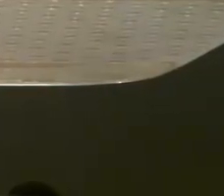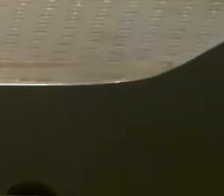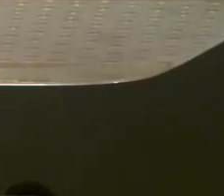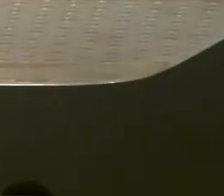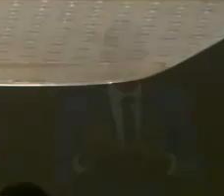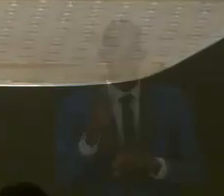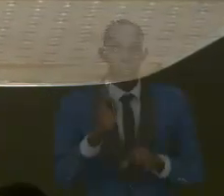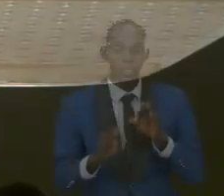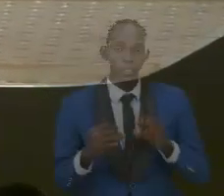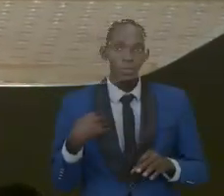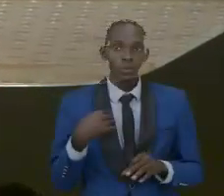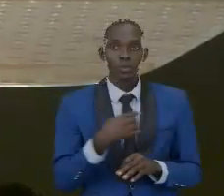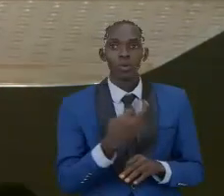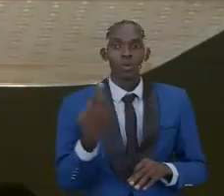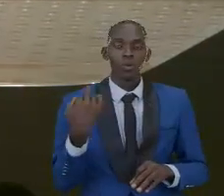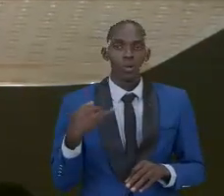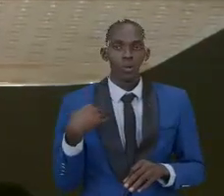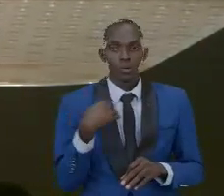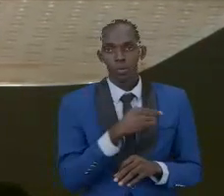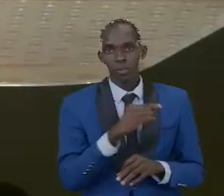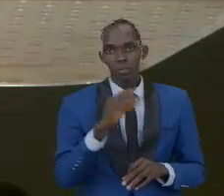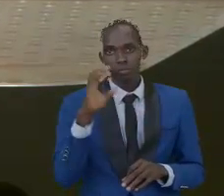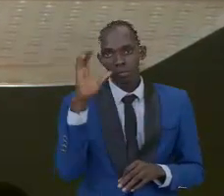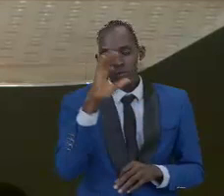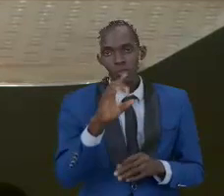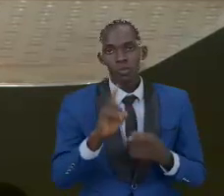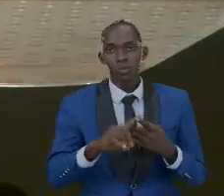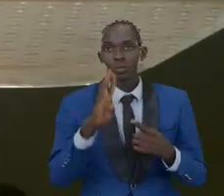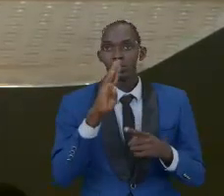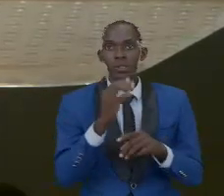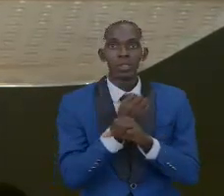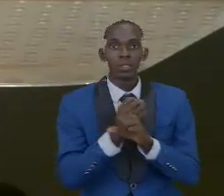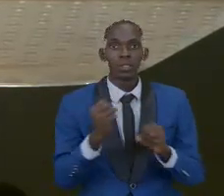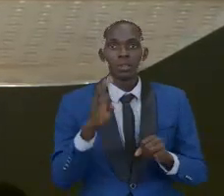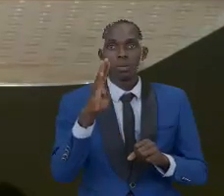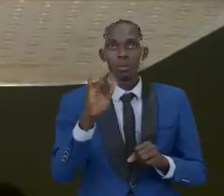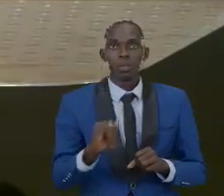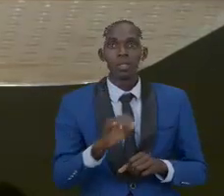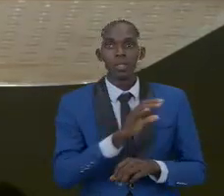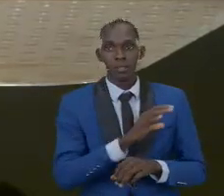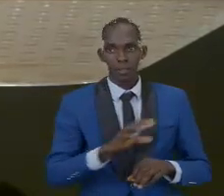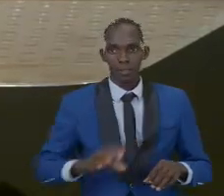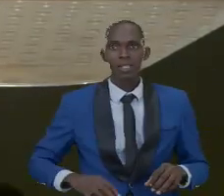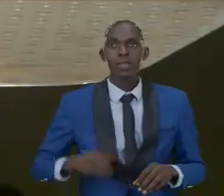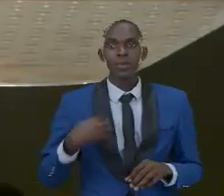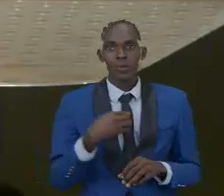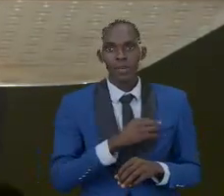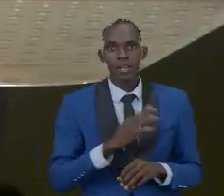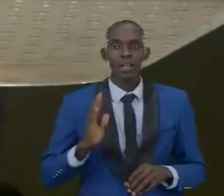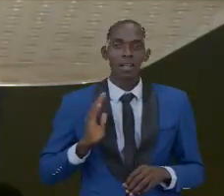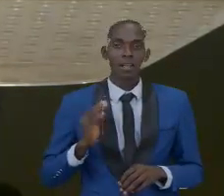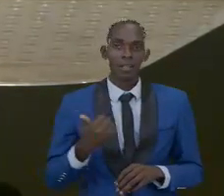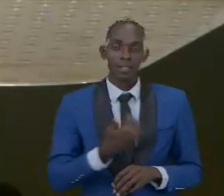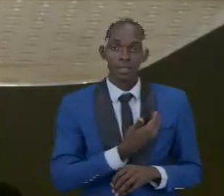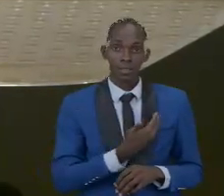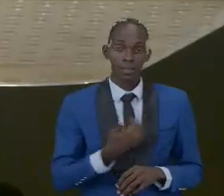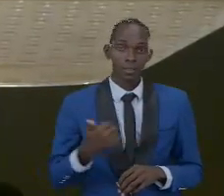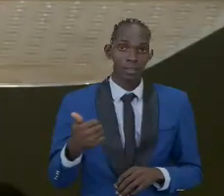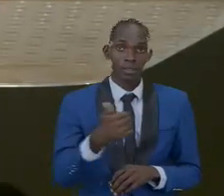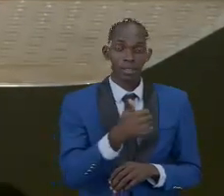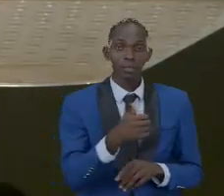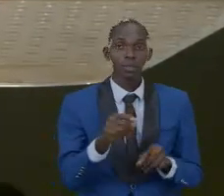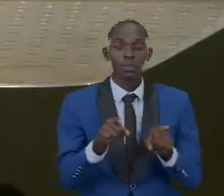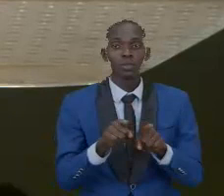we while we're sick to be justified by Christ we ourselves also